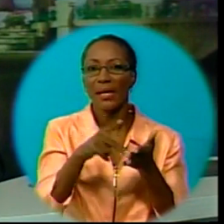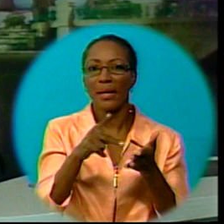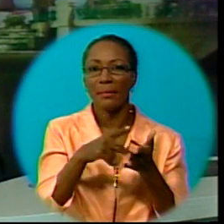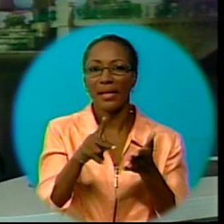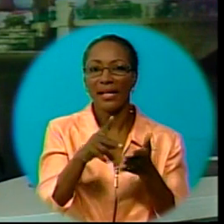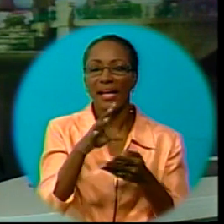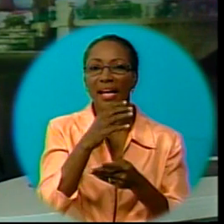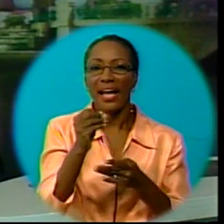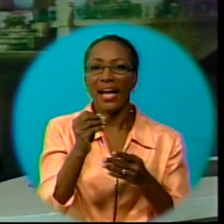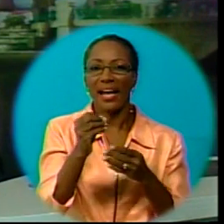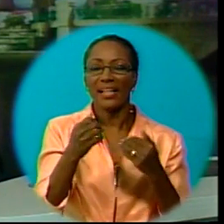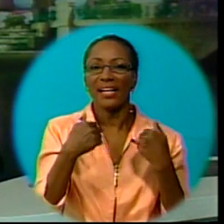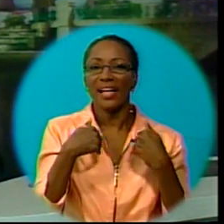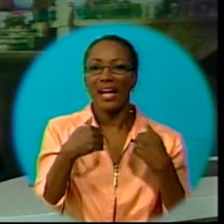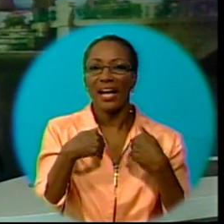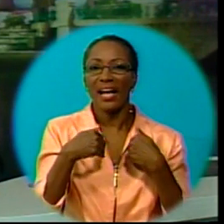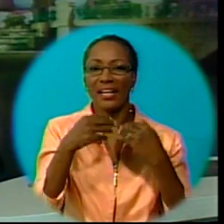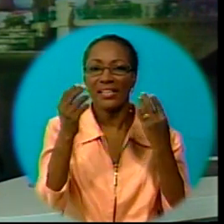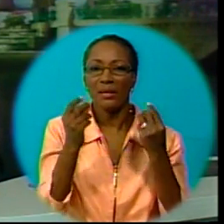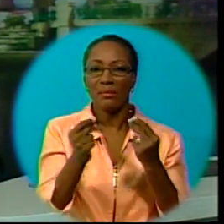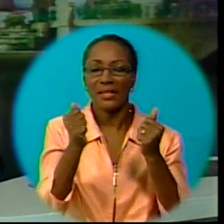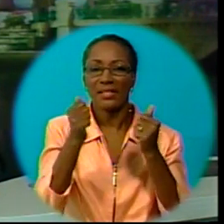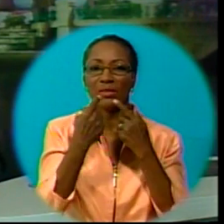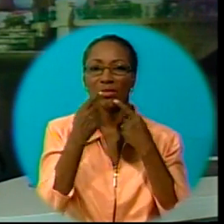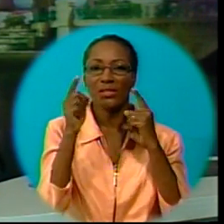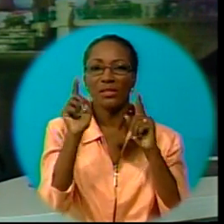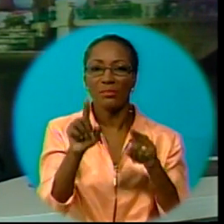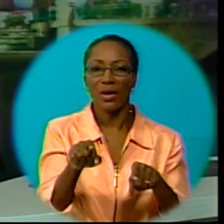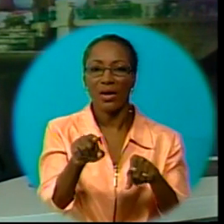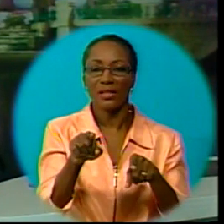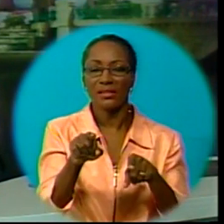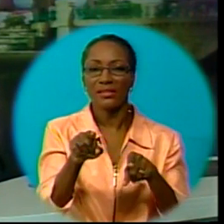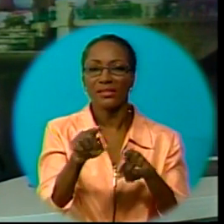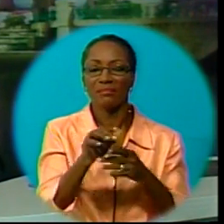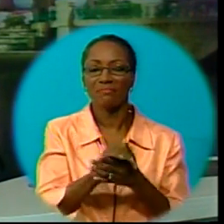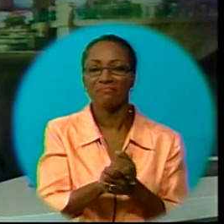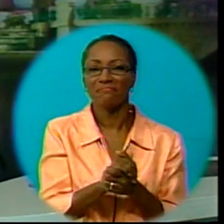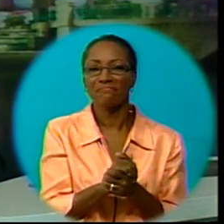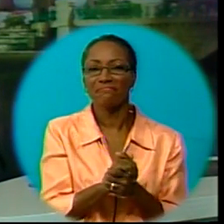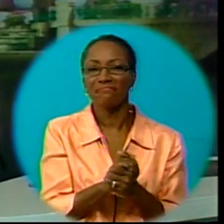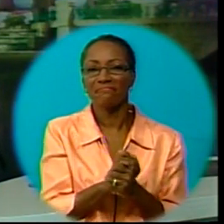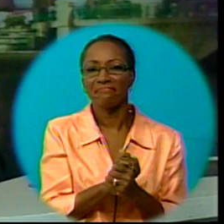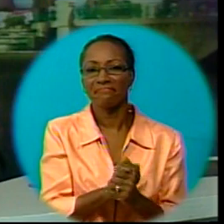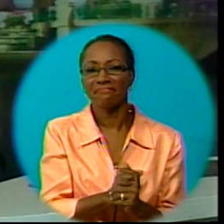prompted an almost immediate response from top officials there. Shane Seeley has the story.